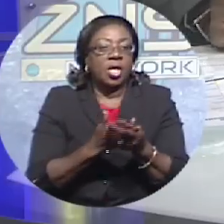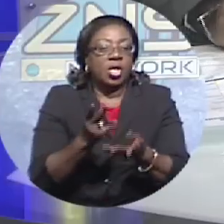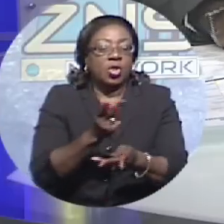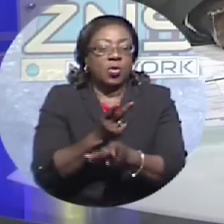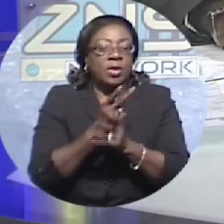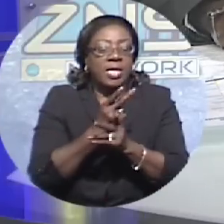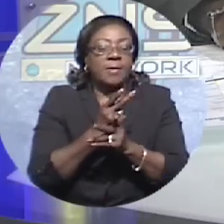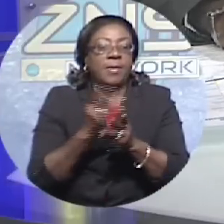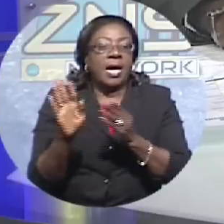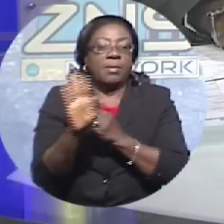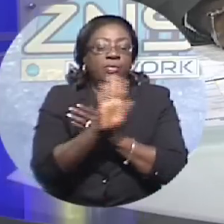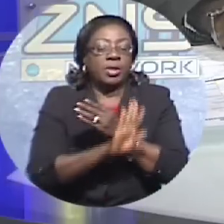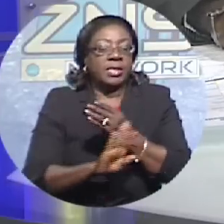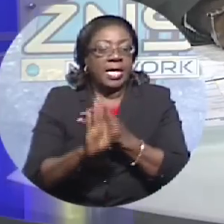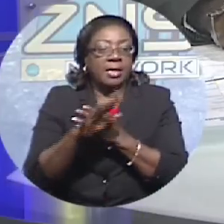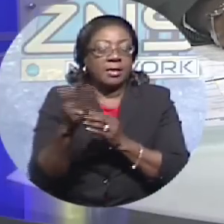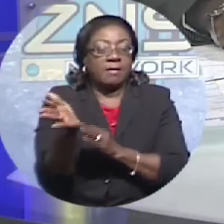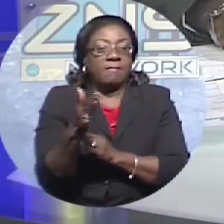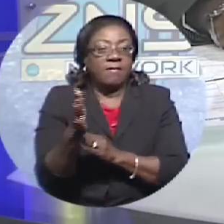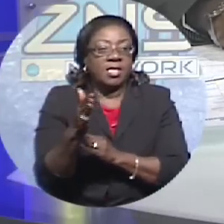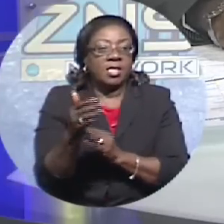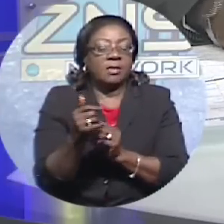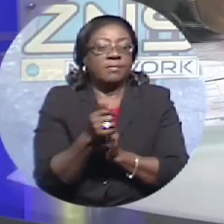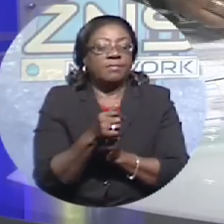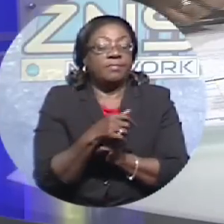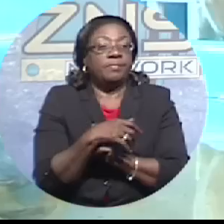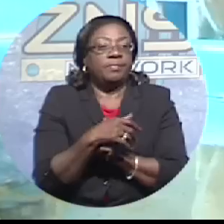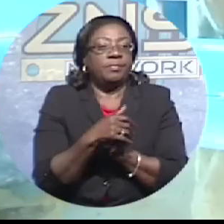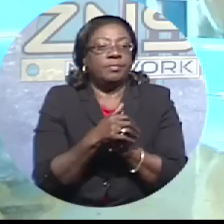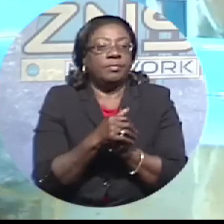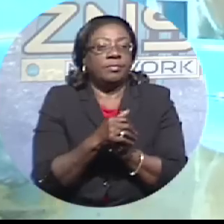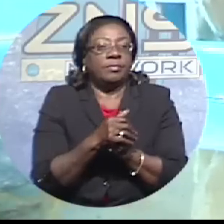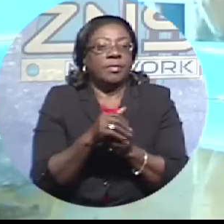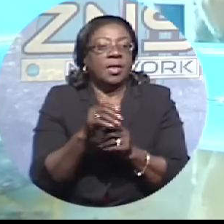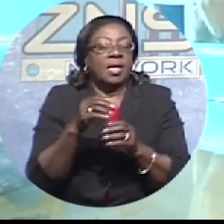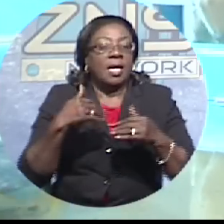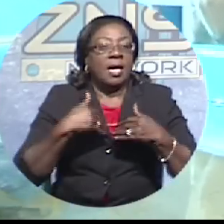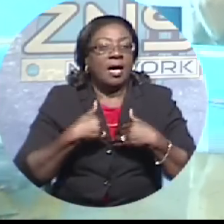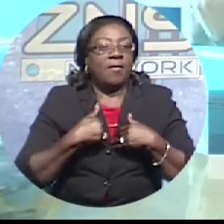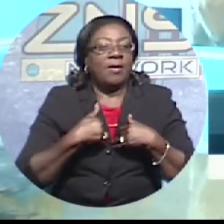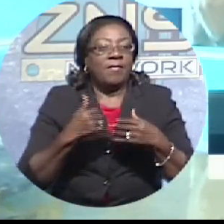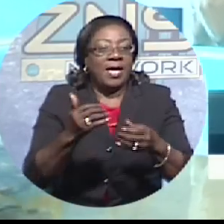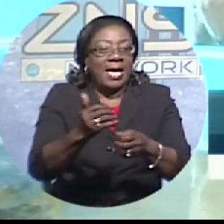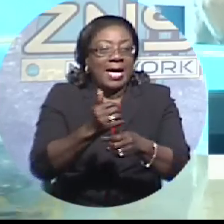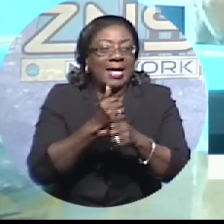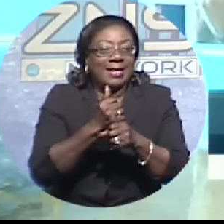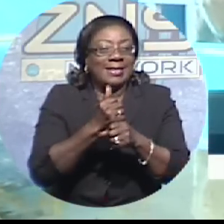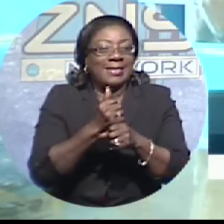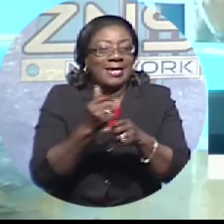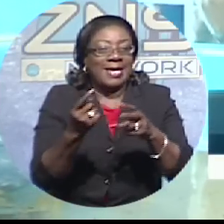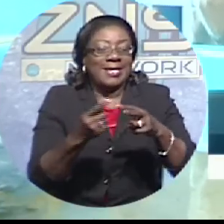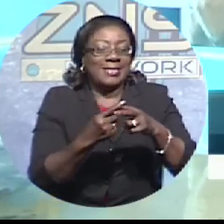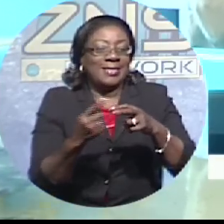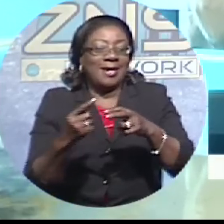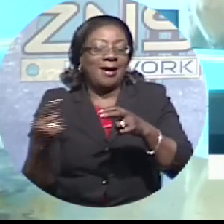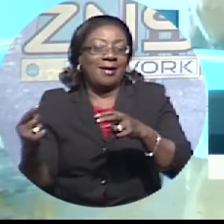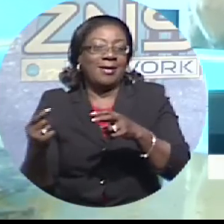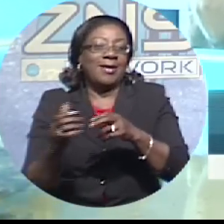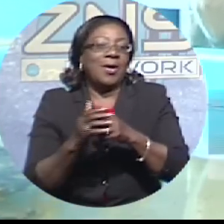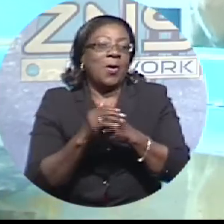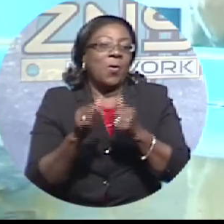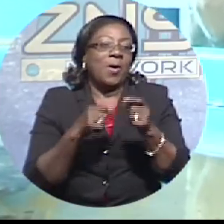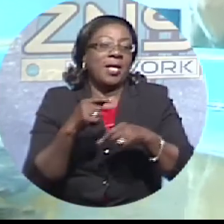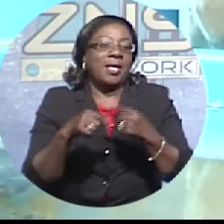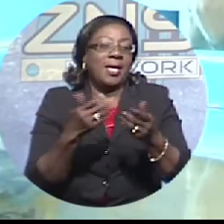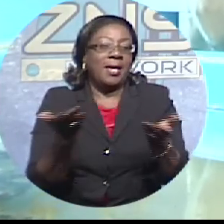went behind the scenes of the fishy operation. Have you ever held a shark? Well, here at the Atlantis Resort, there